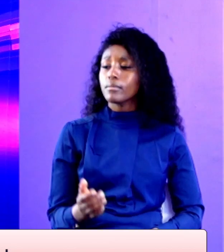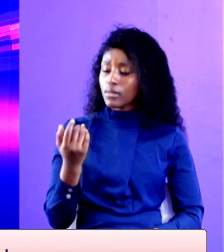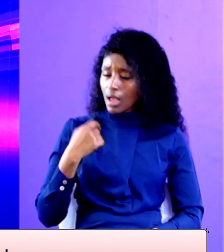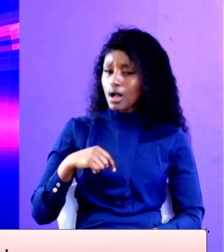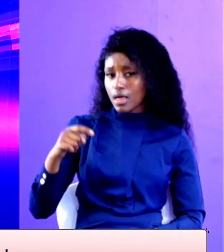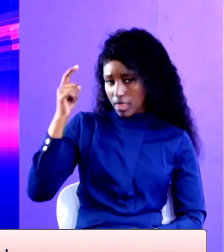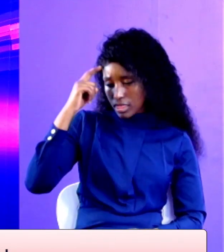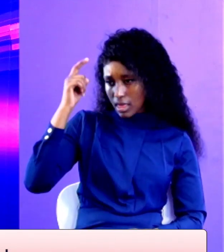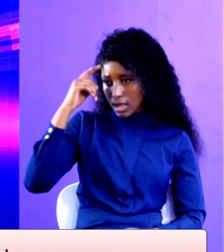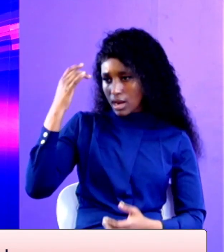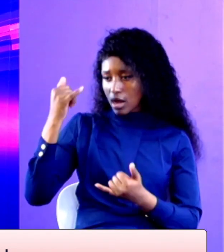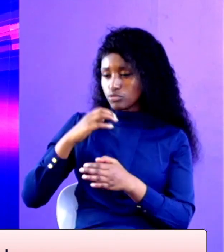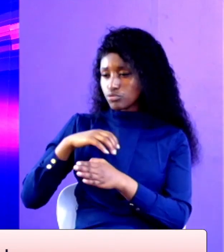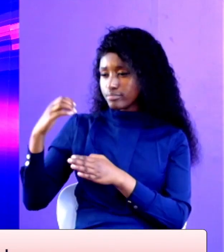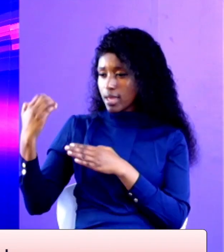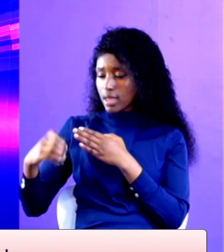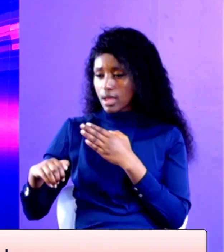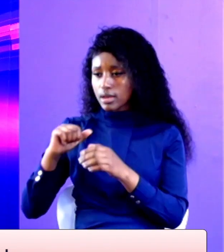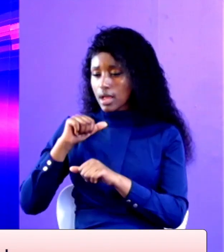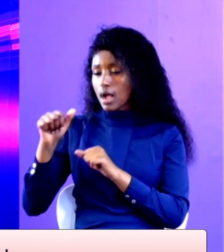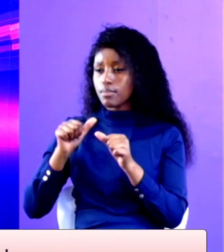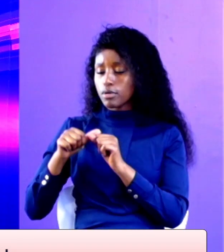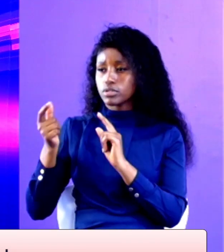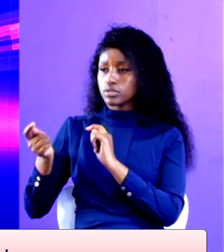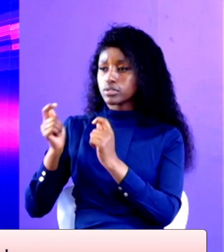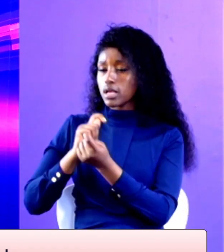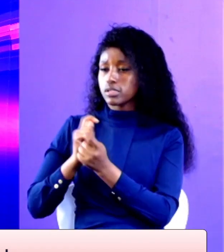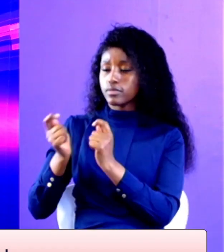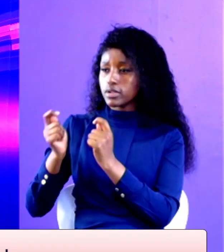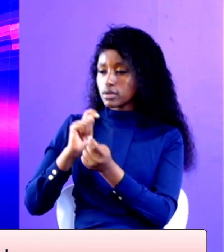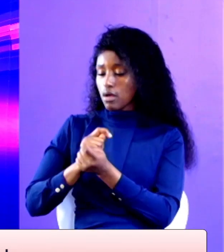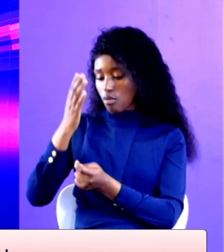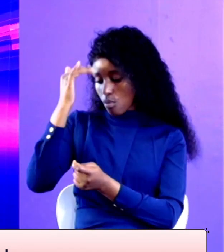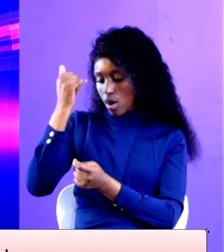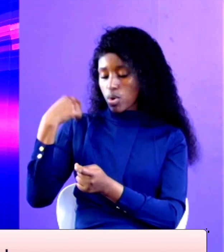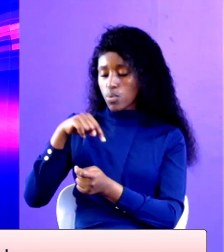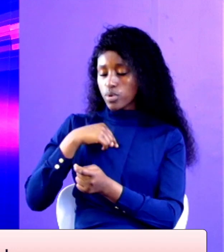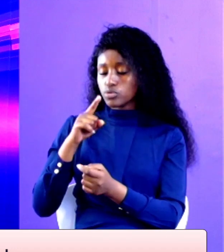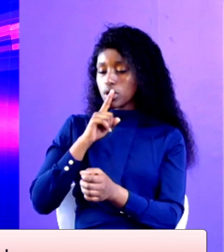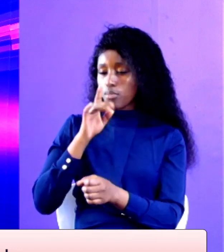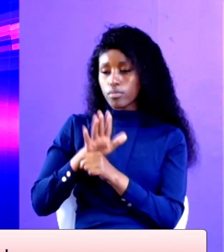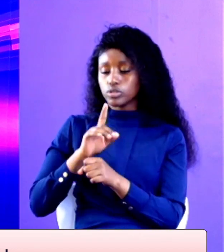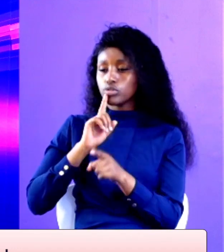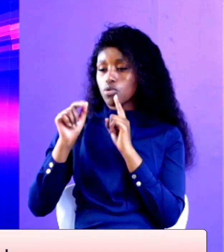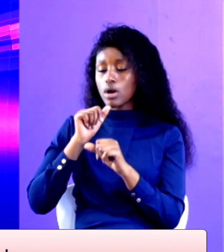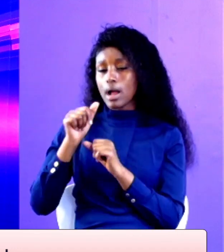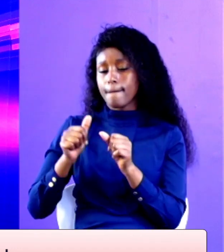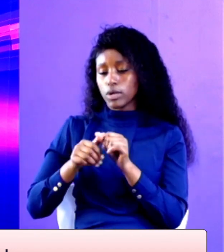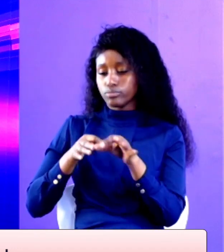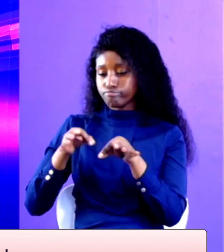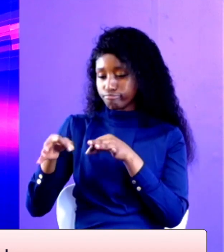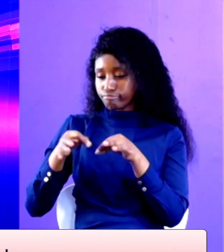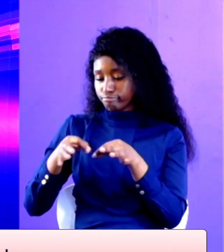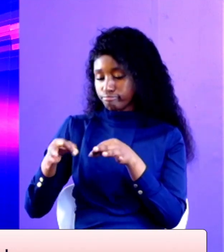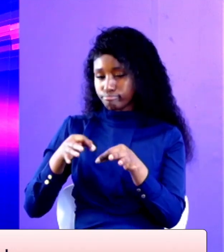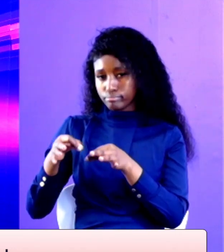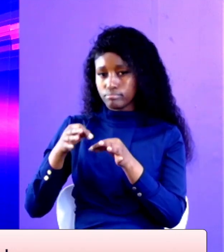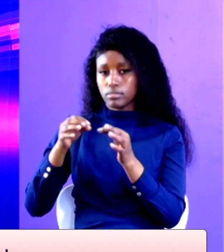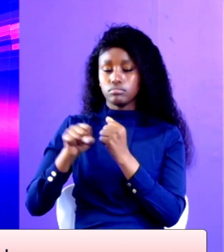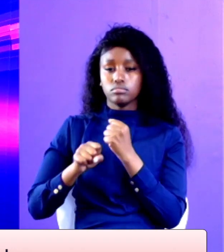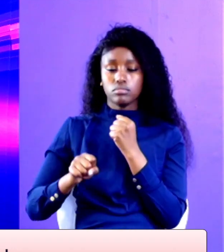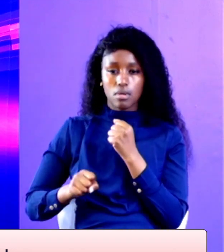we are done with the transfers, because we just promised to talk about the big six.